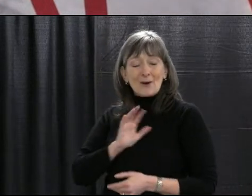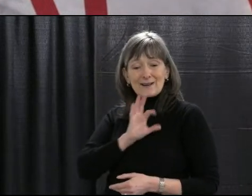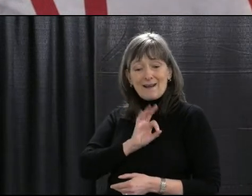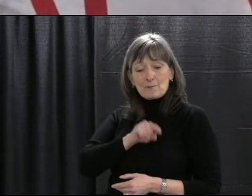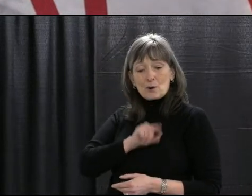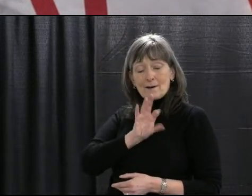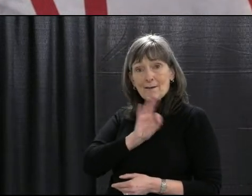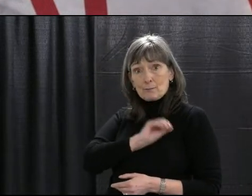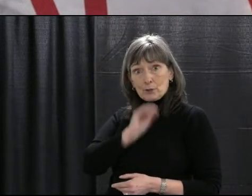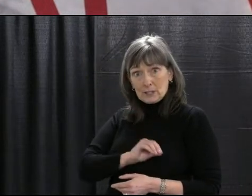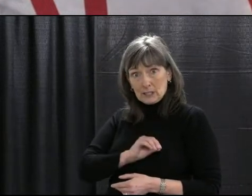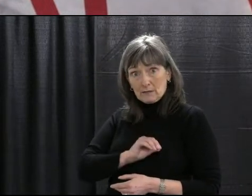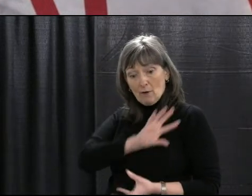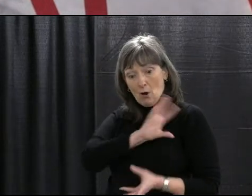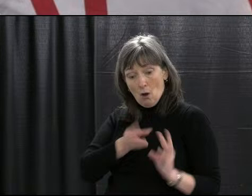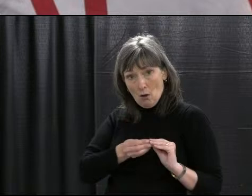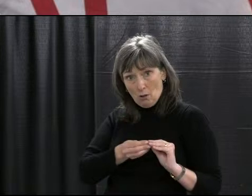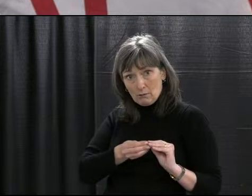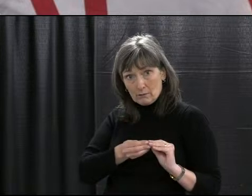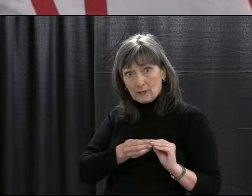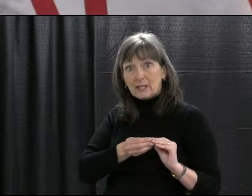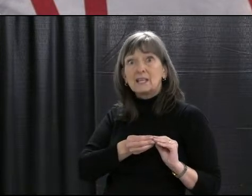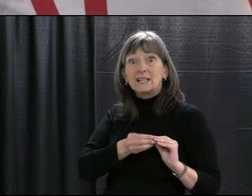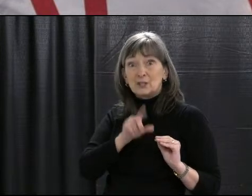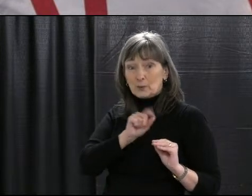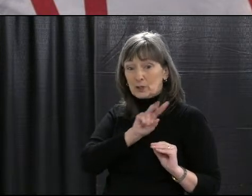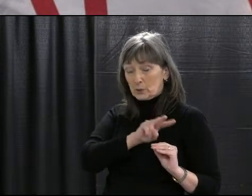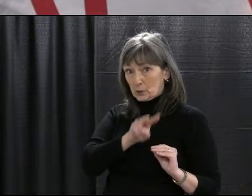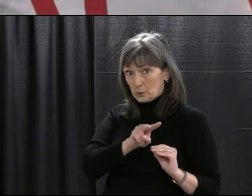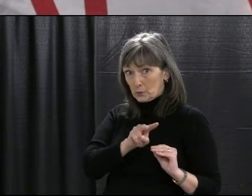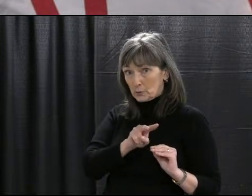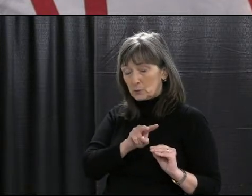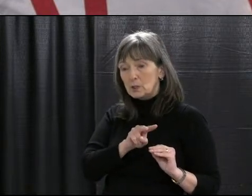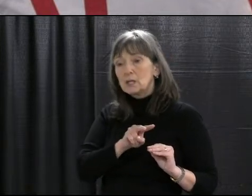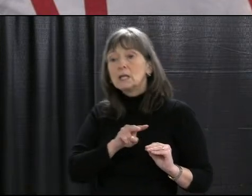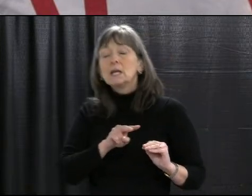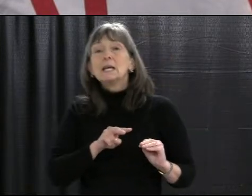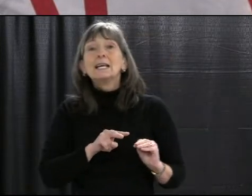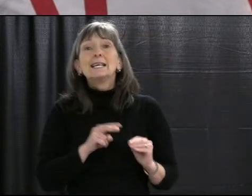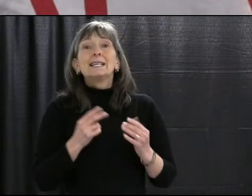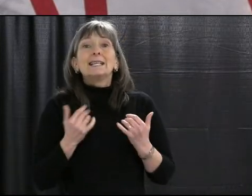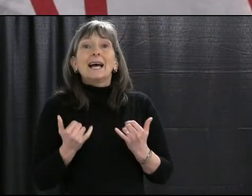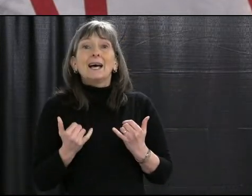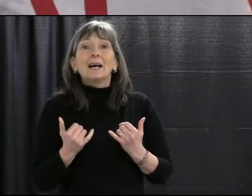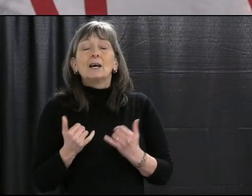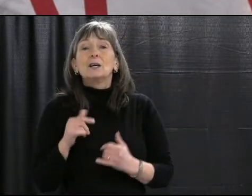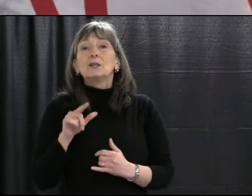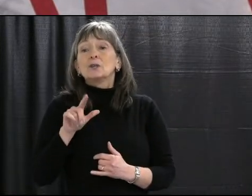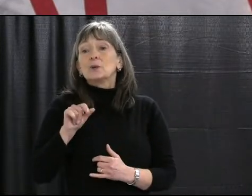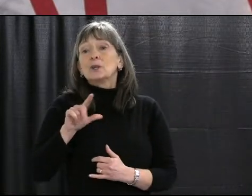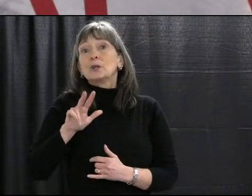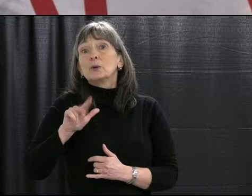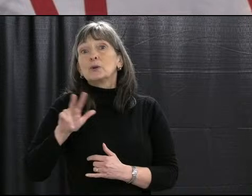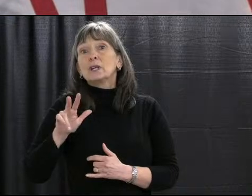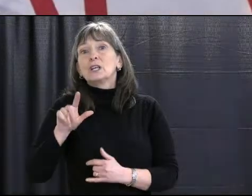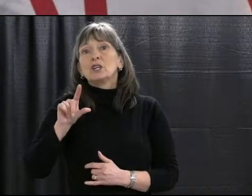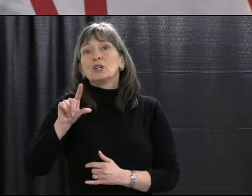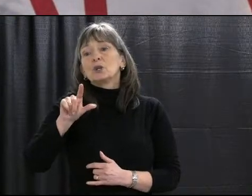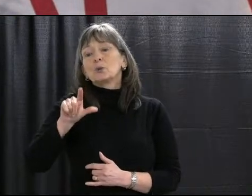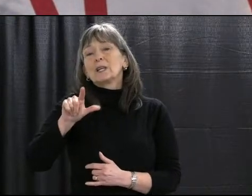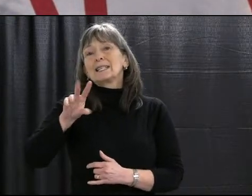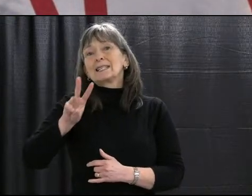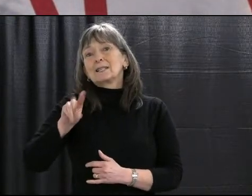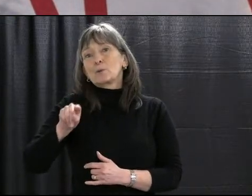9.9% of the total in 2022 to 26.5% of the total visits